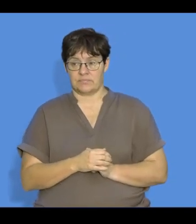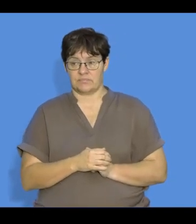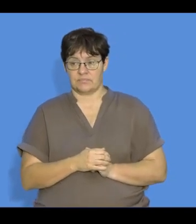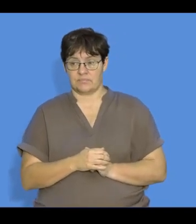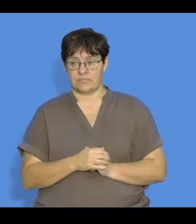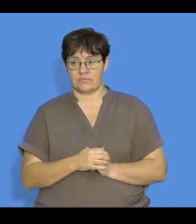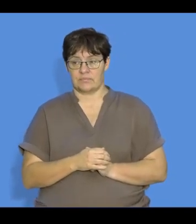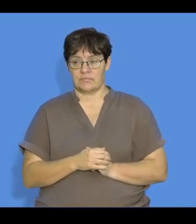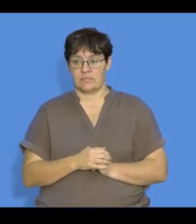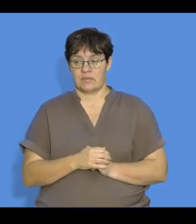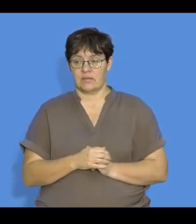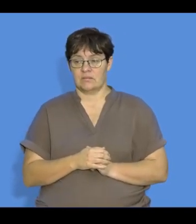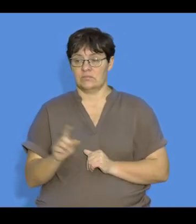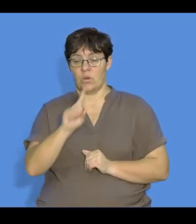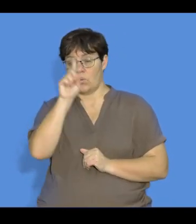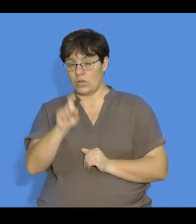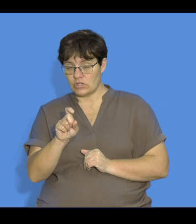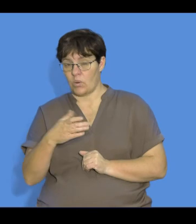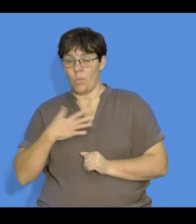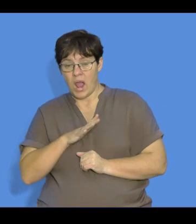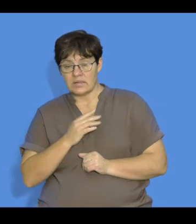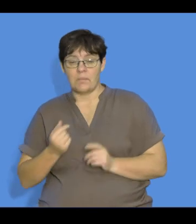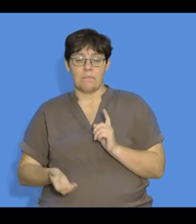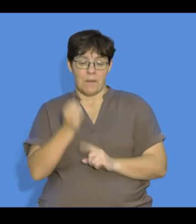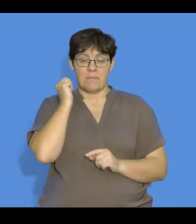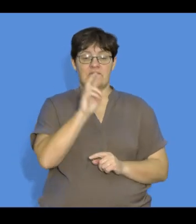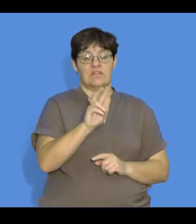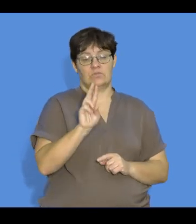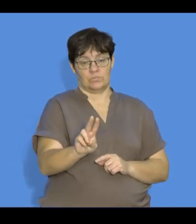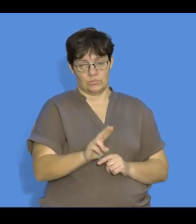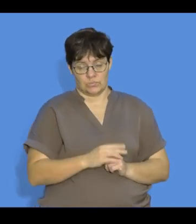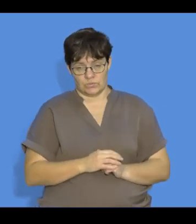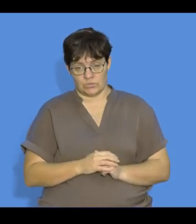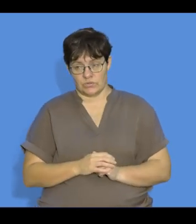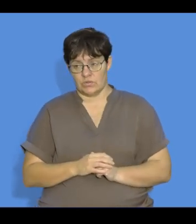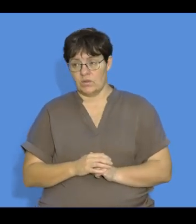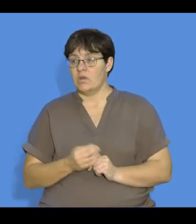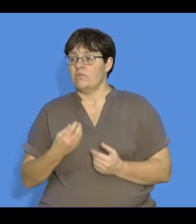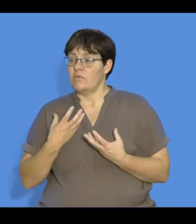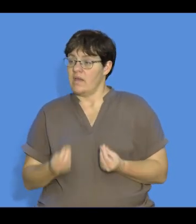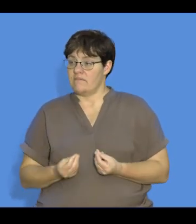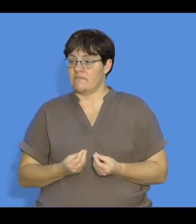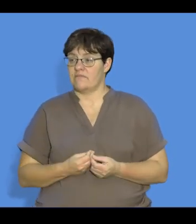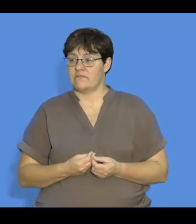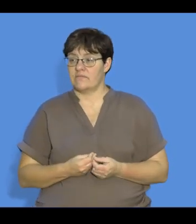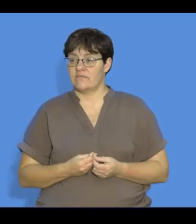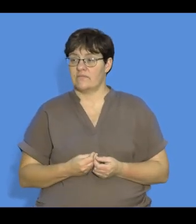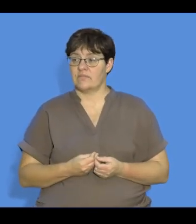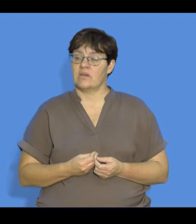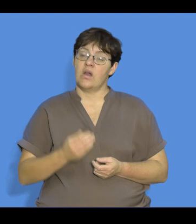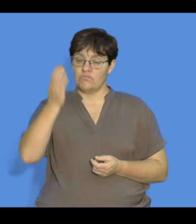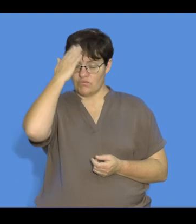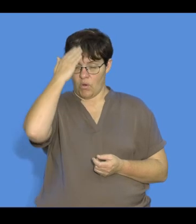equals to 1,0 amperes. Now the question wants us to determine V2, right? So we are saying that if we have